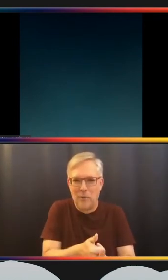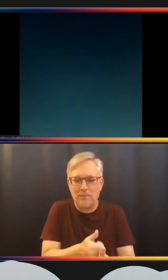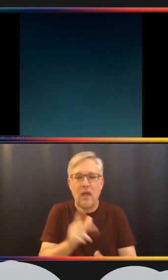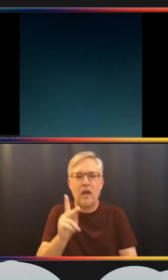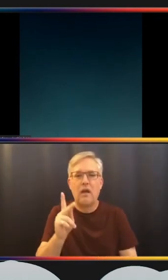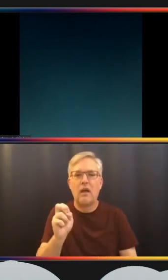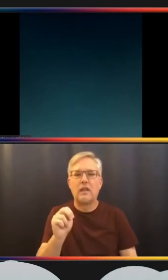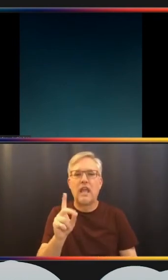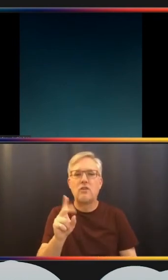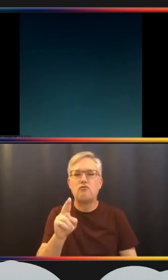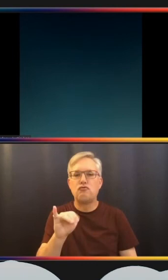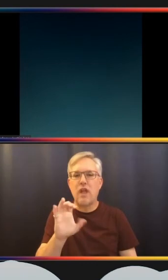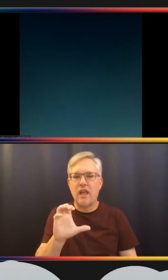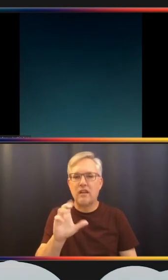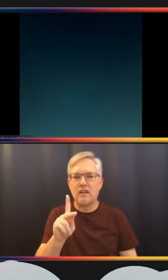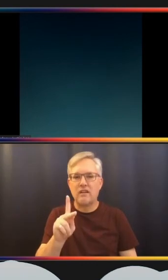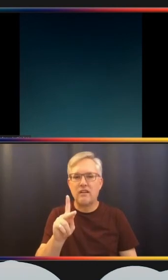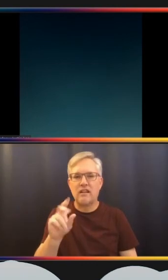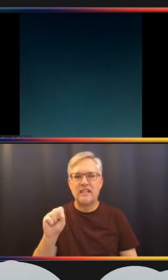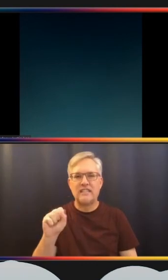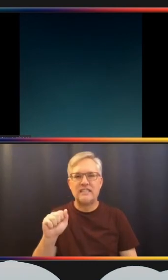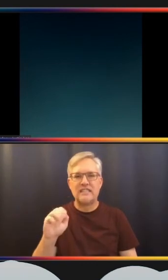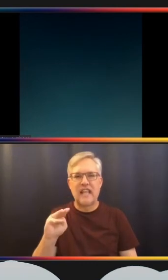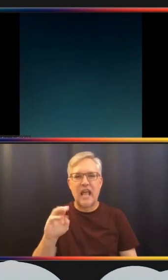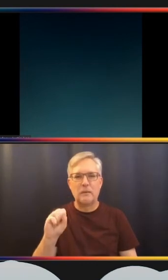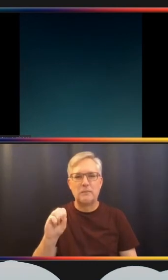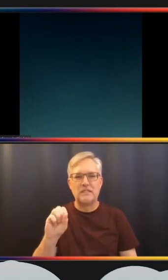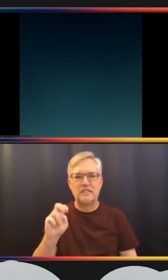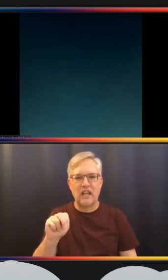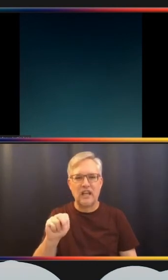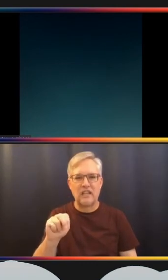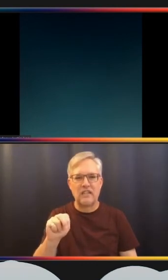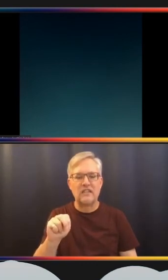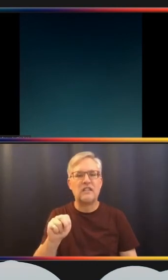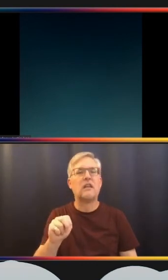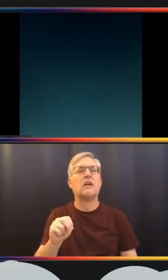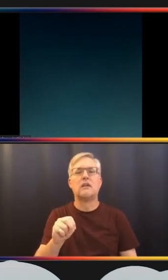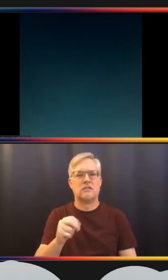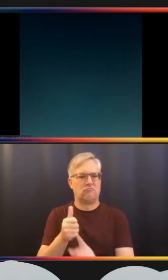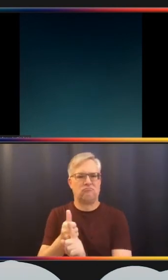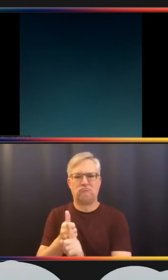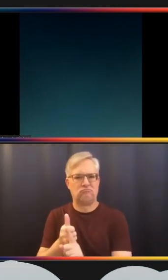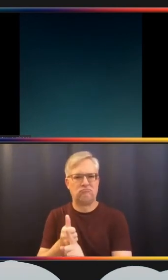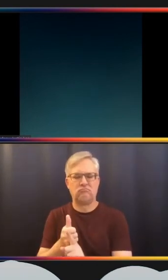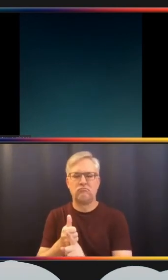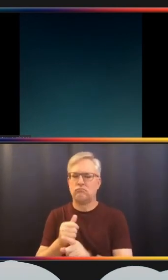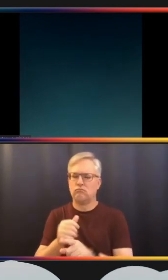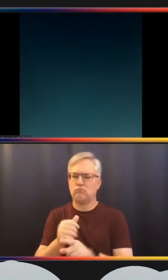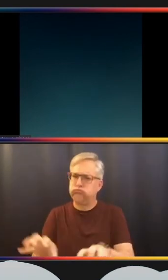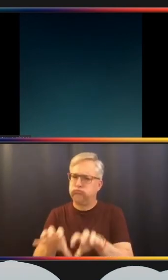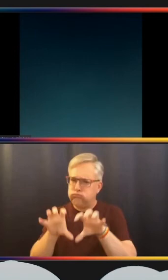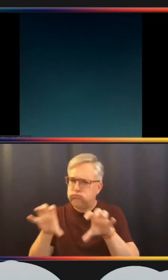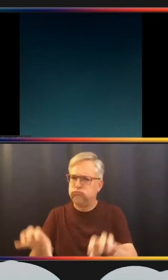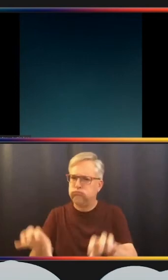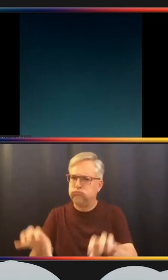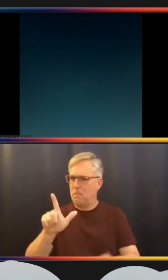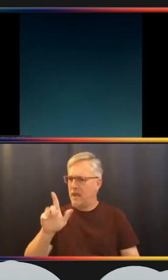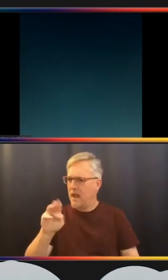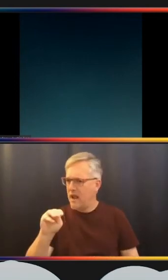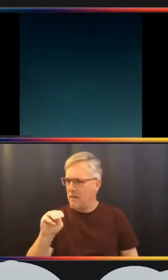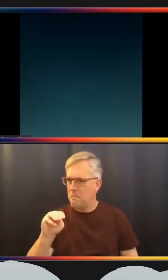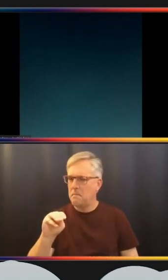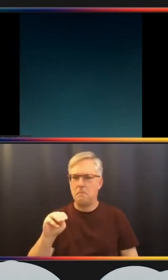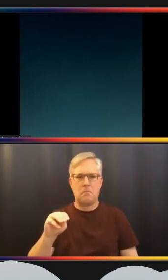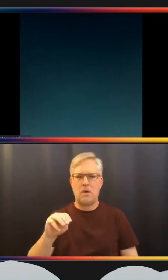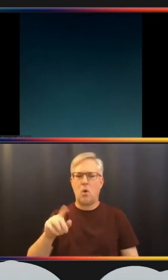Kendrick Sampson. Oh. He's been super active for Black Lives Matter and that whole movement, which is why I started following him,